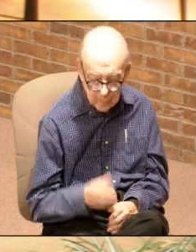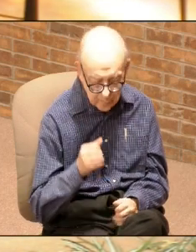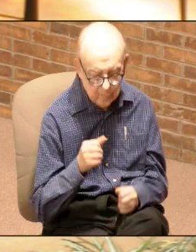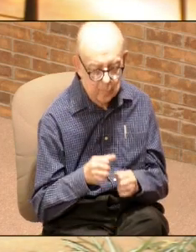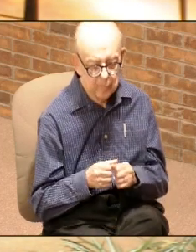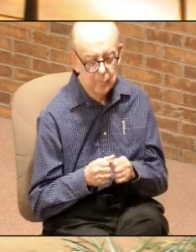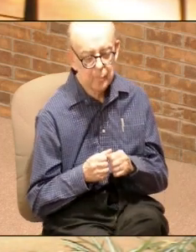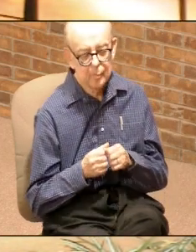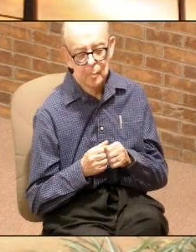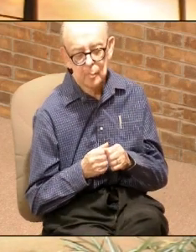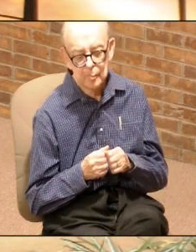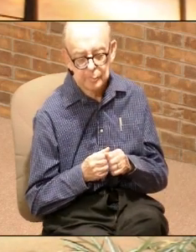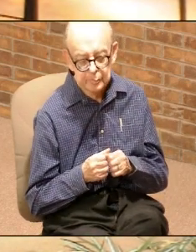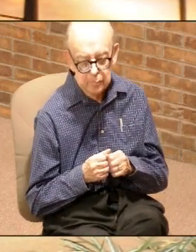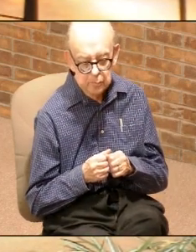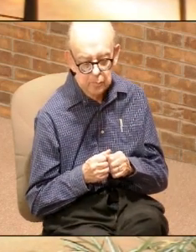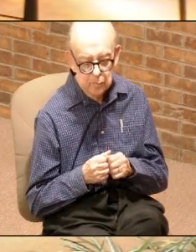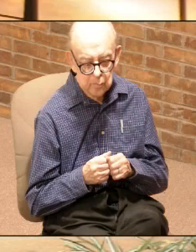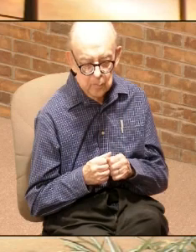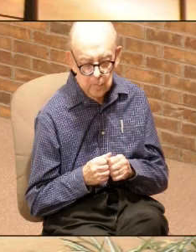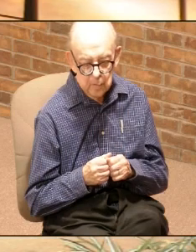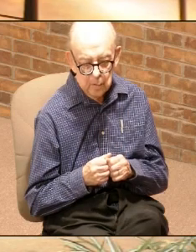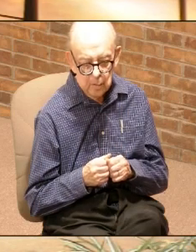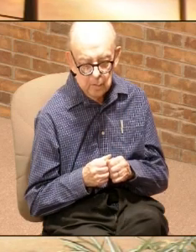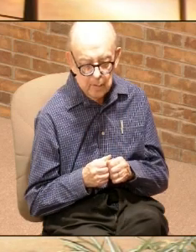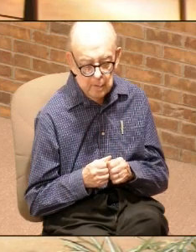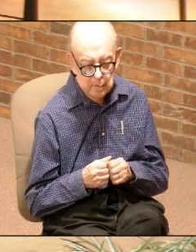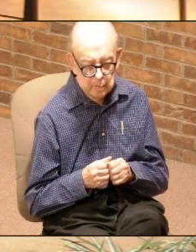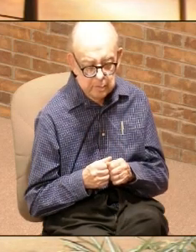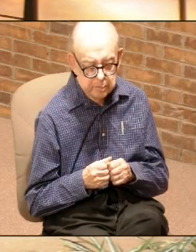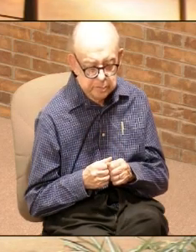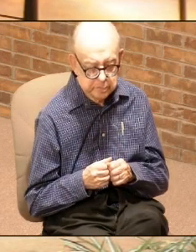Remember the paintings of the little boy